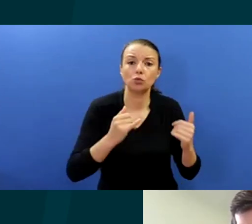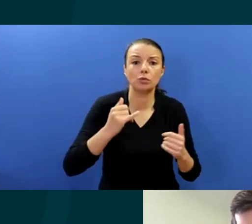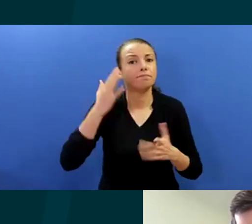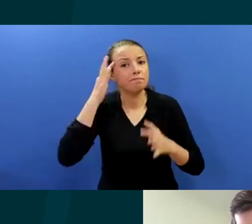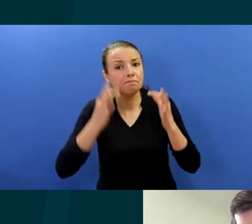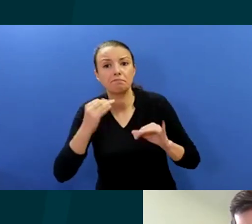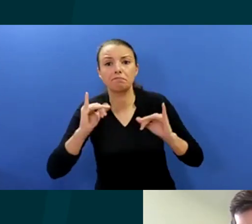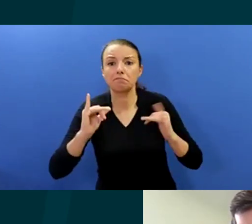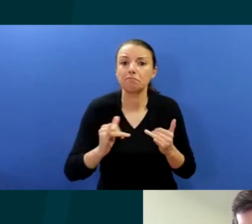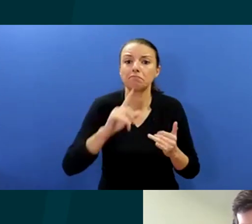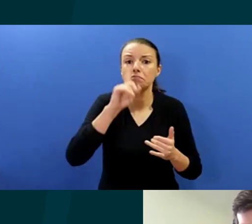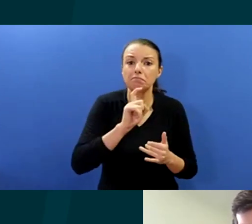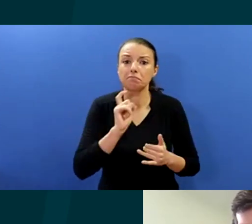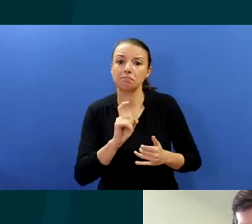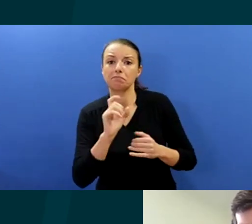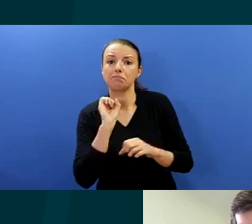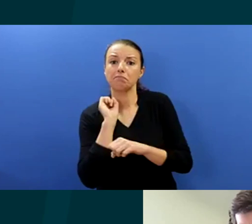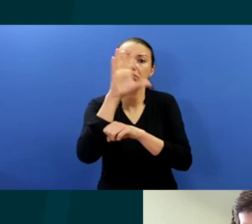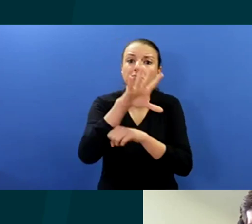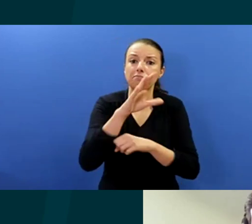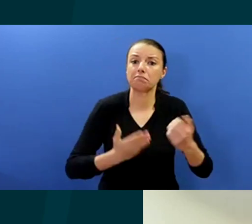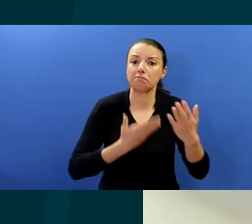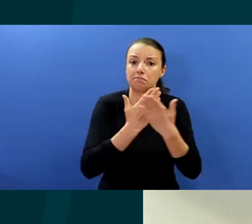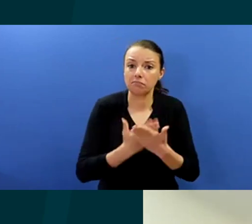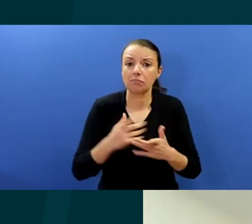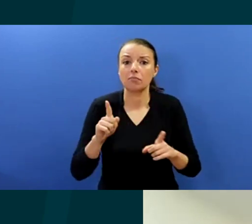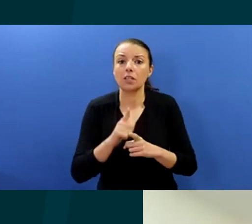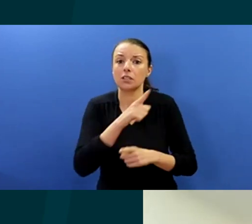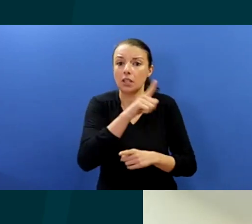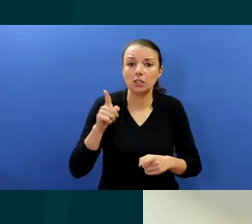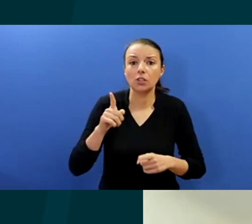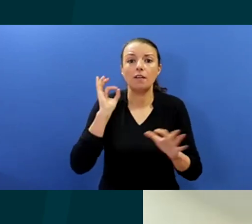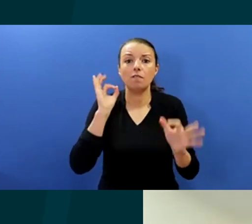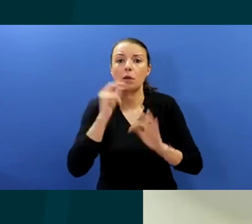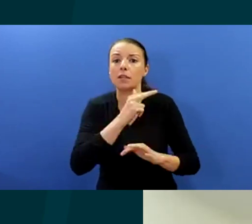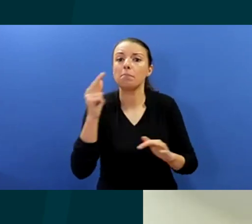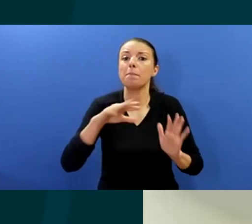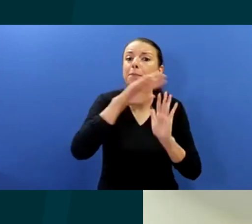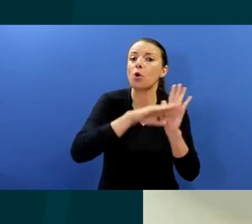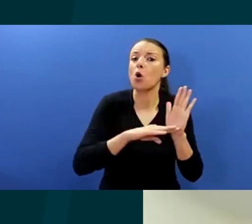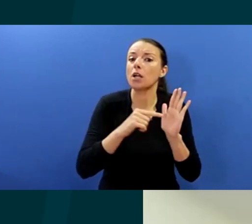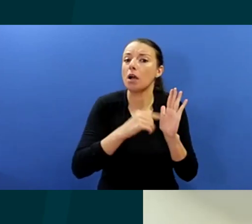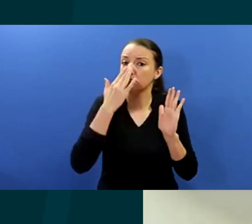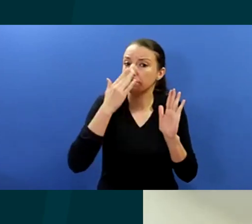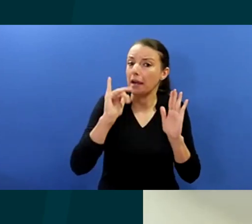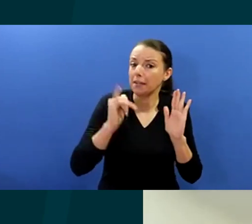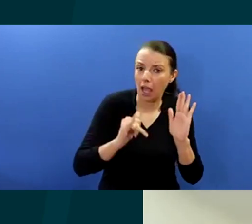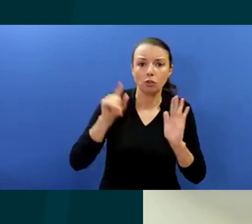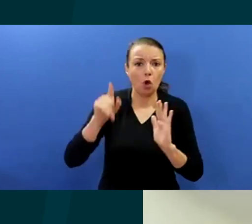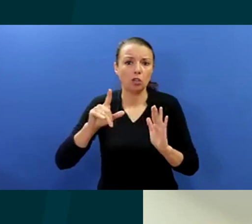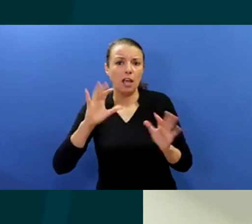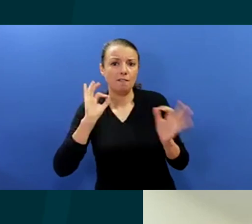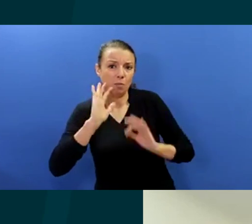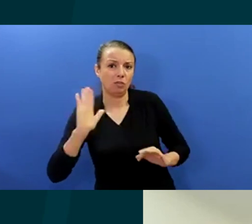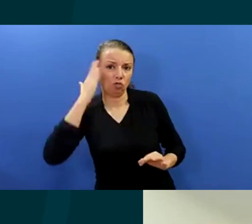assembly. Publicity in the street, very often it's posters near the bus stops and etc. that are